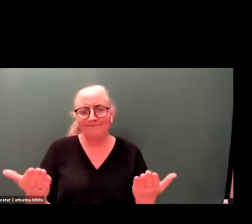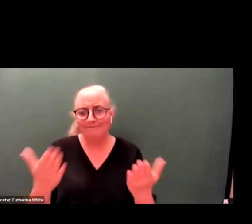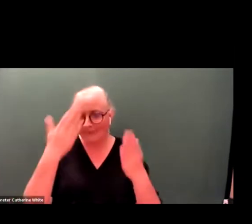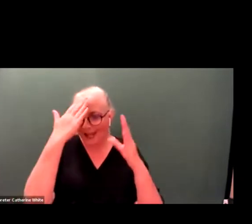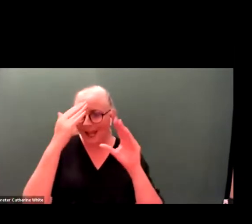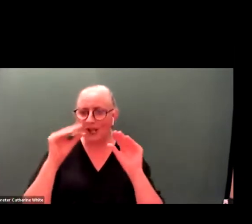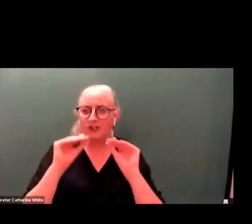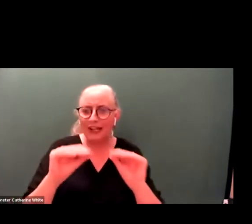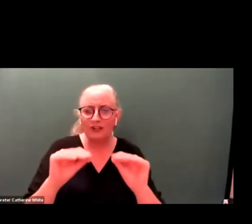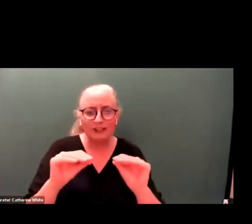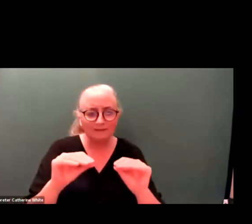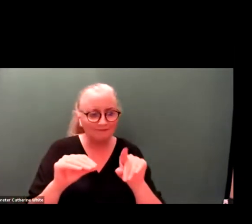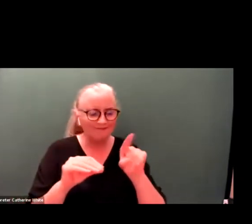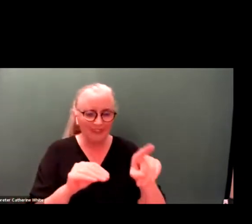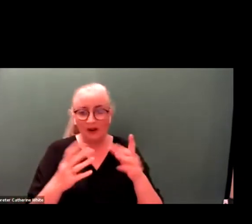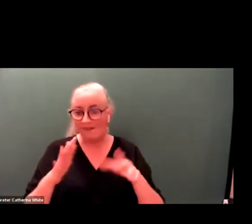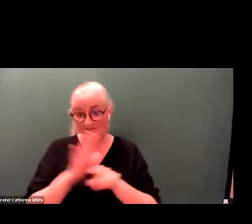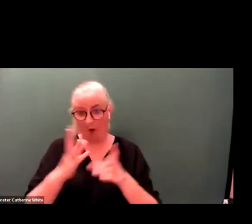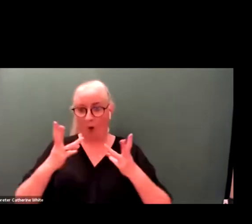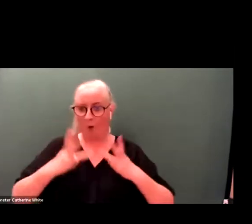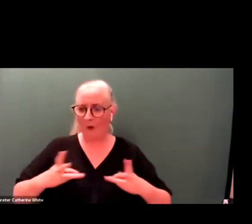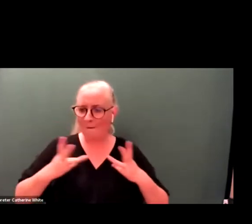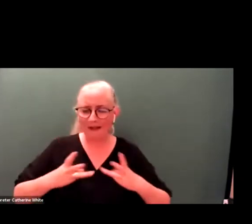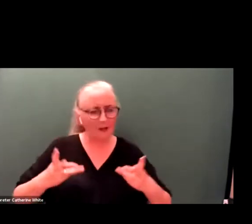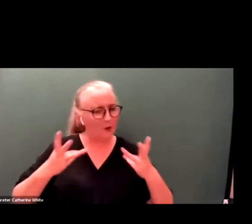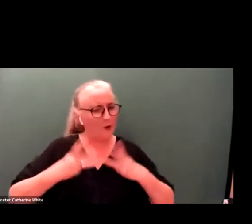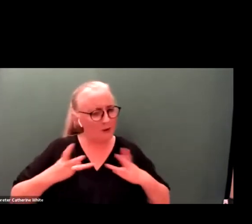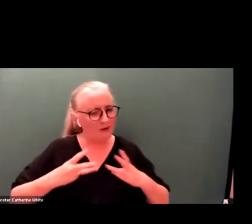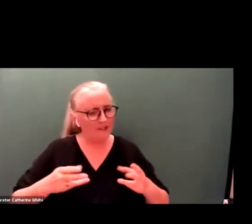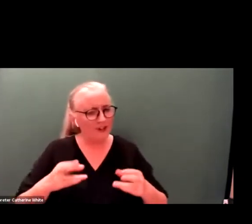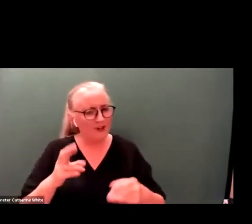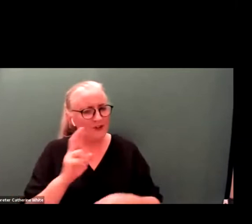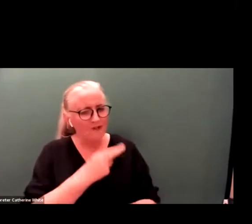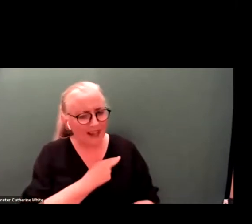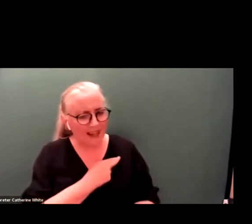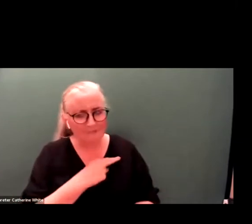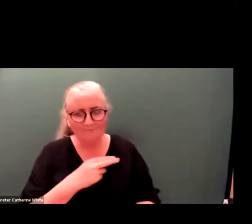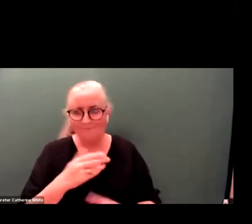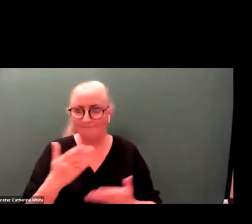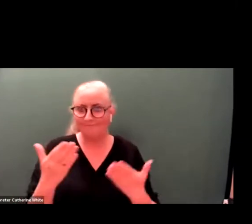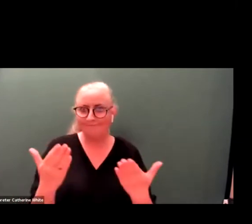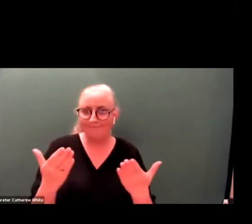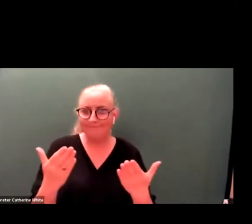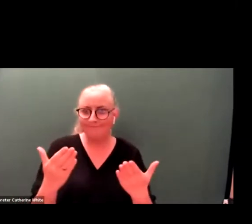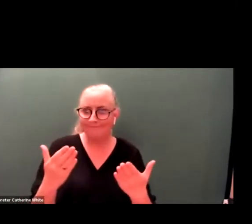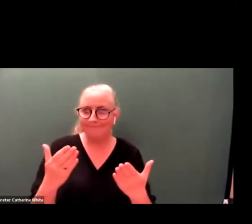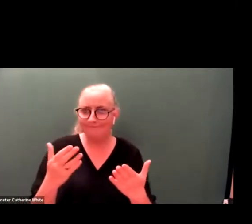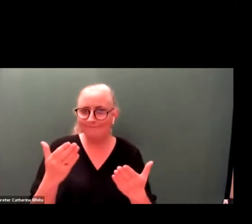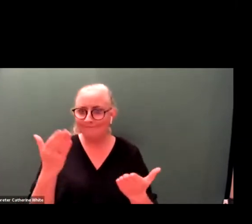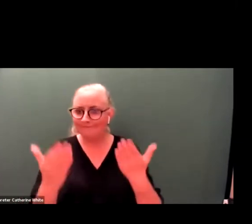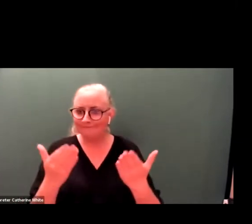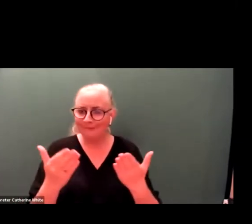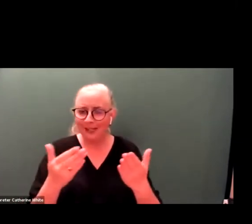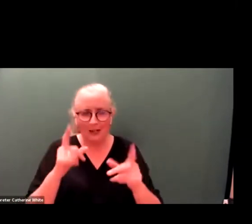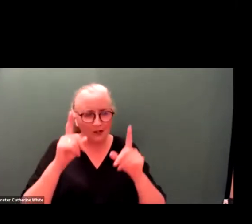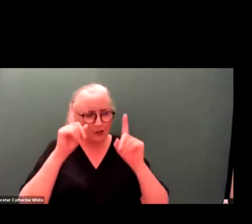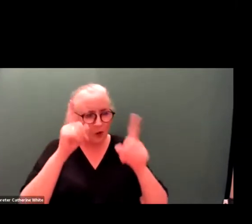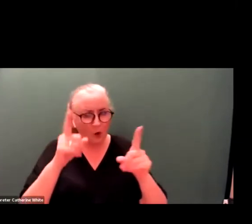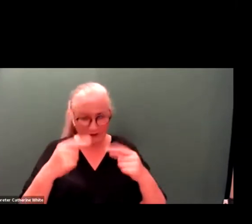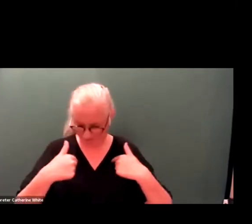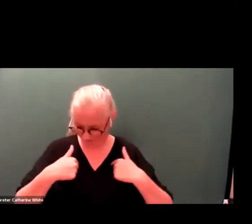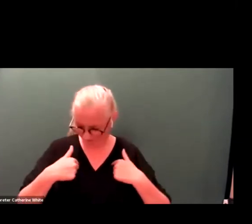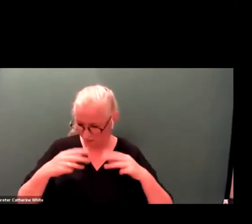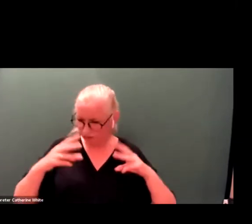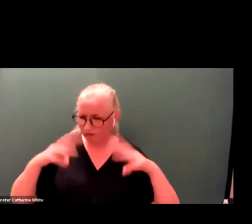area of education for women. So women aren't educated in what to look out for in terms of the menopausal symptoms. So they don't really know what's wrong with them when they